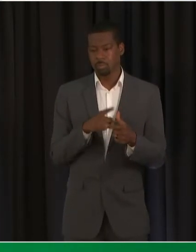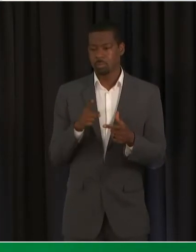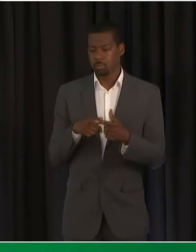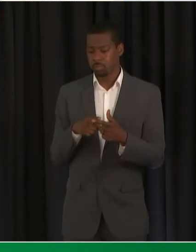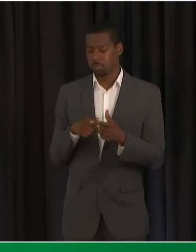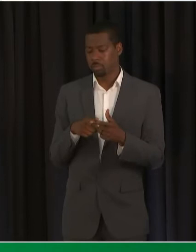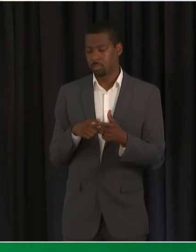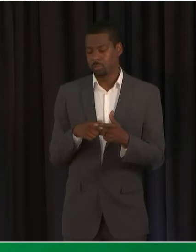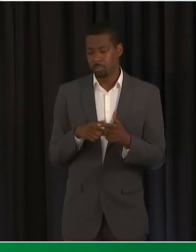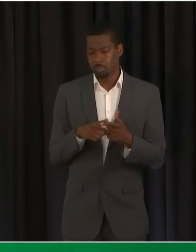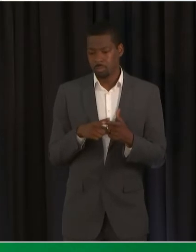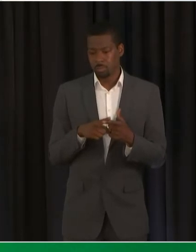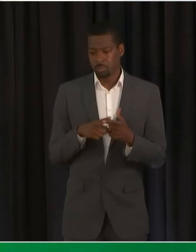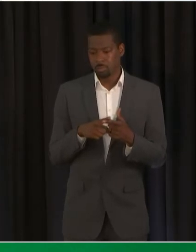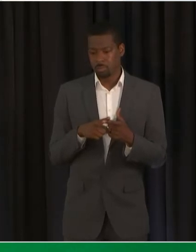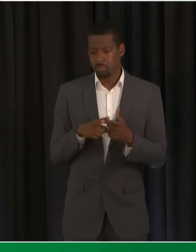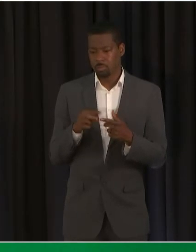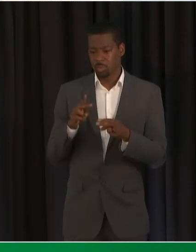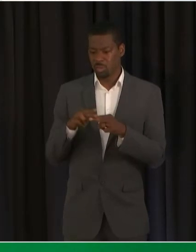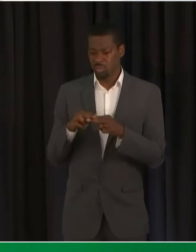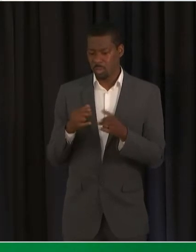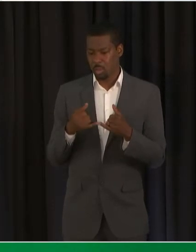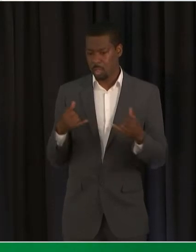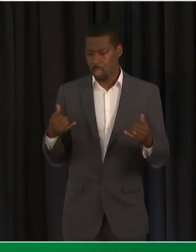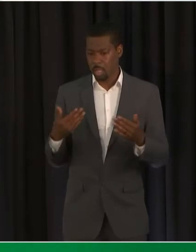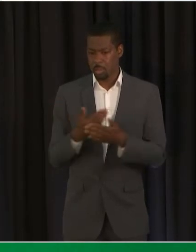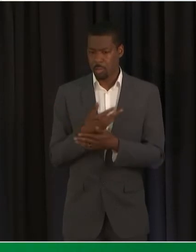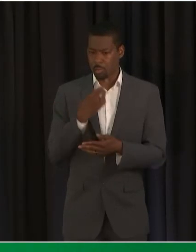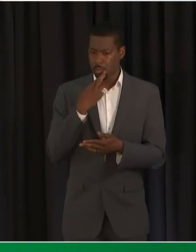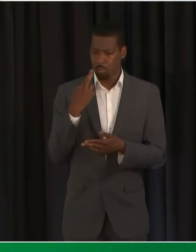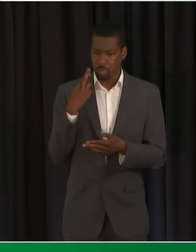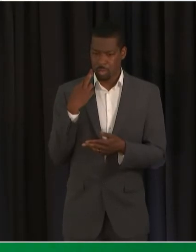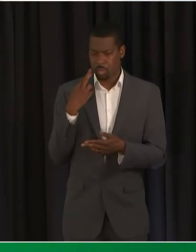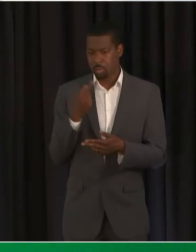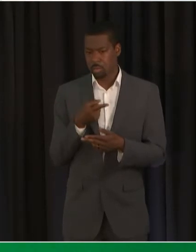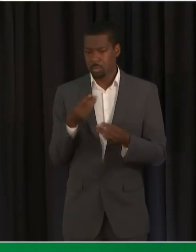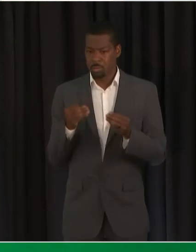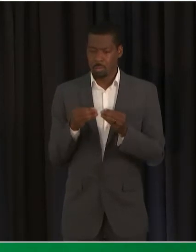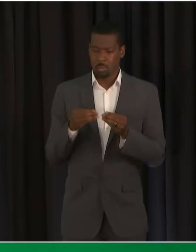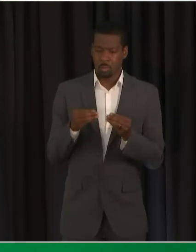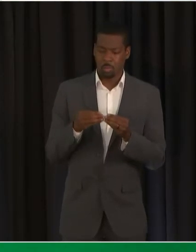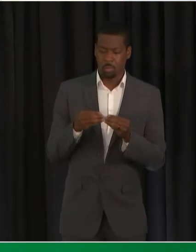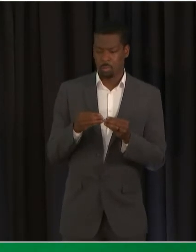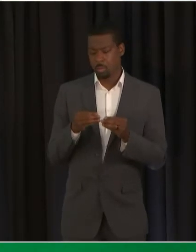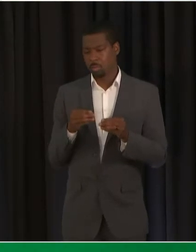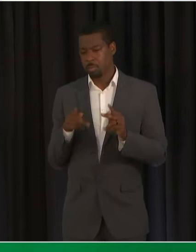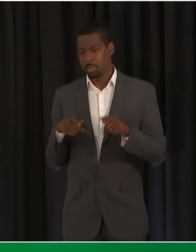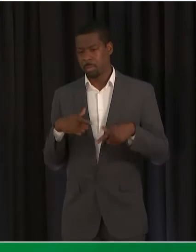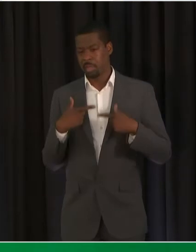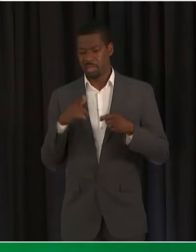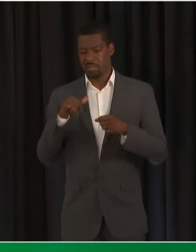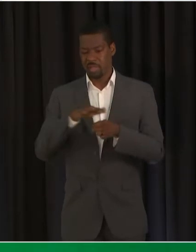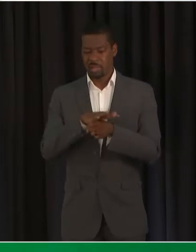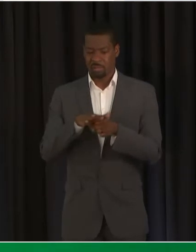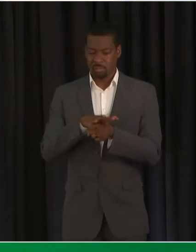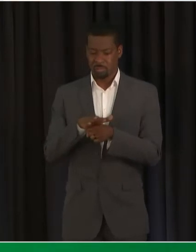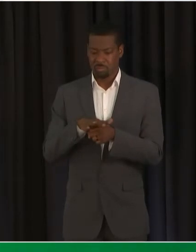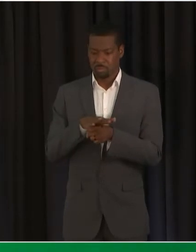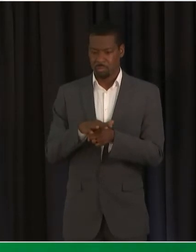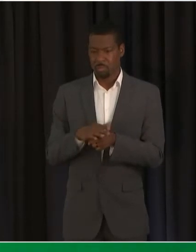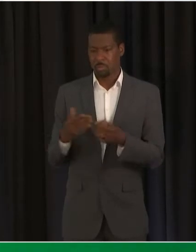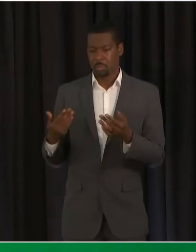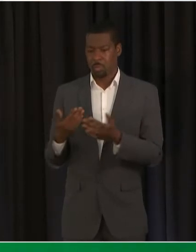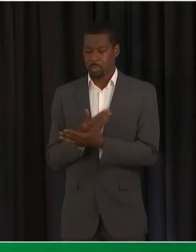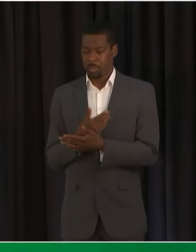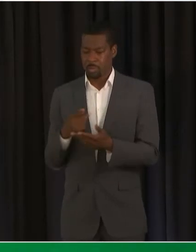in the Central Business District. The Salt Line is a newer restaurant, more destination in a more residential area. And then I am opening